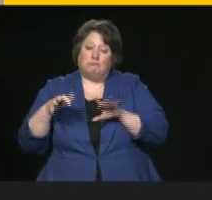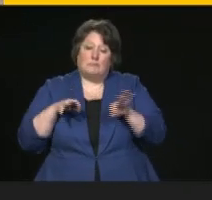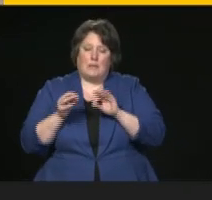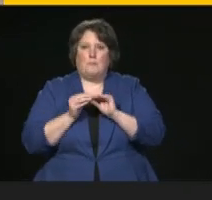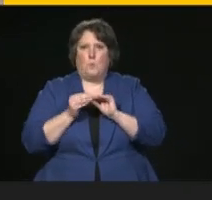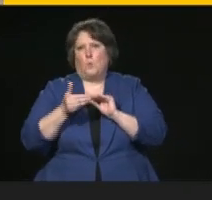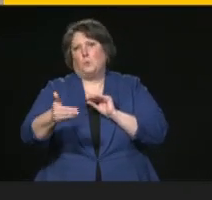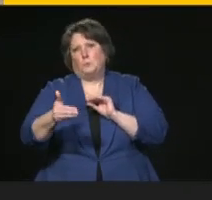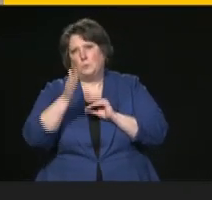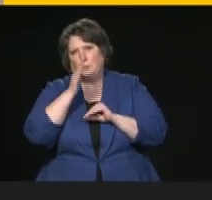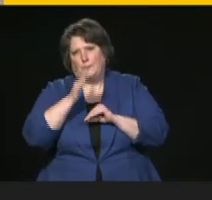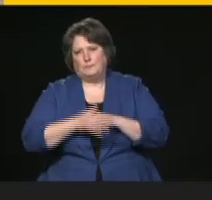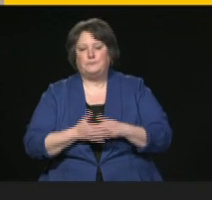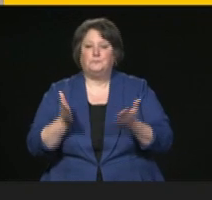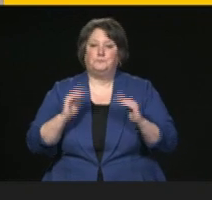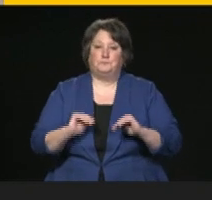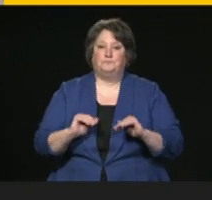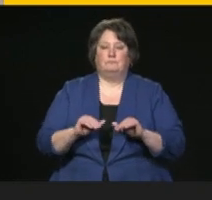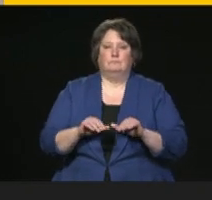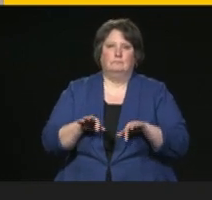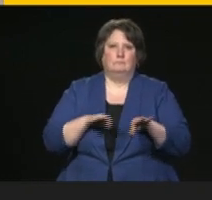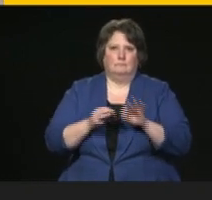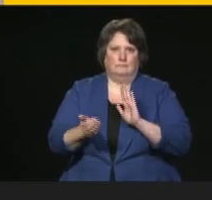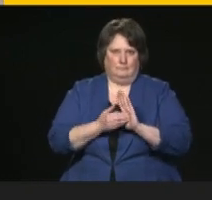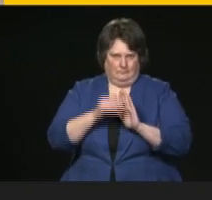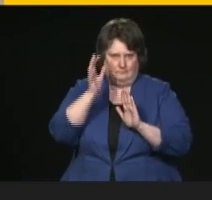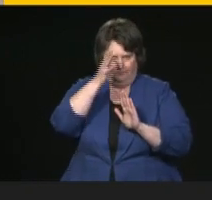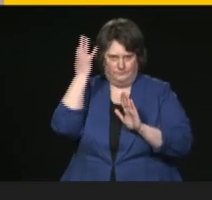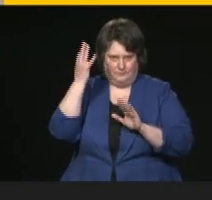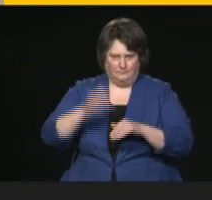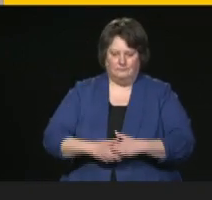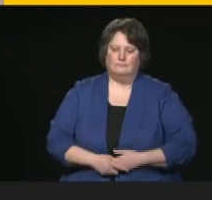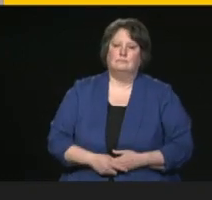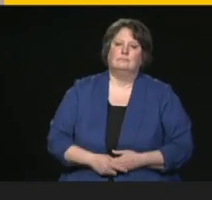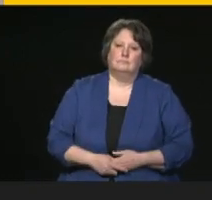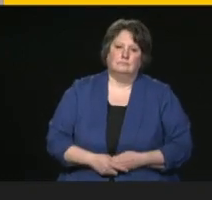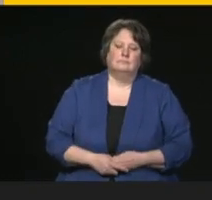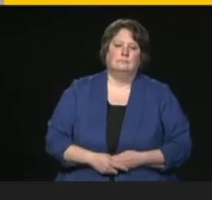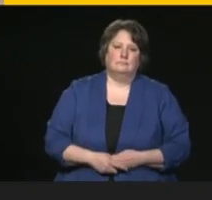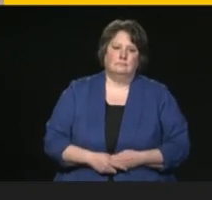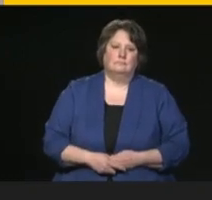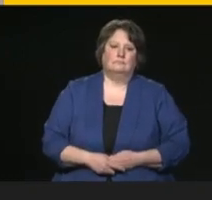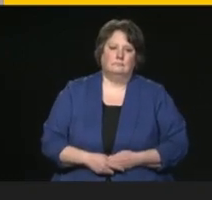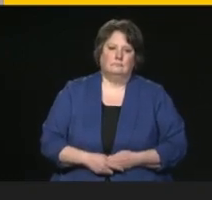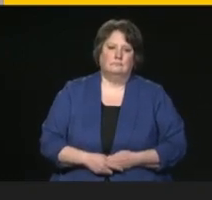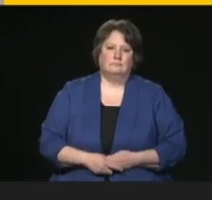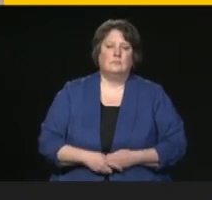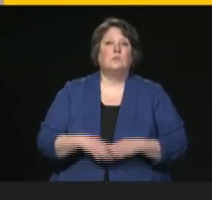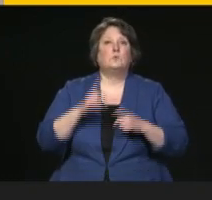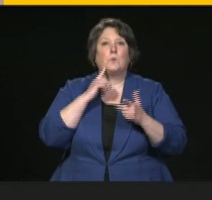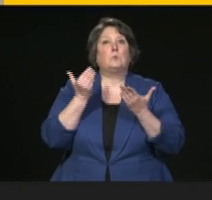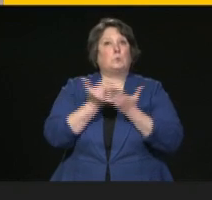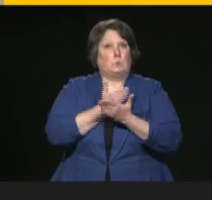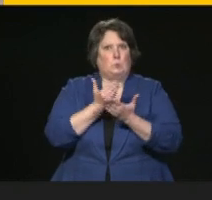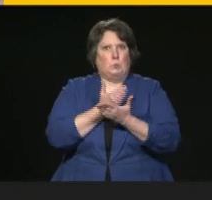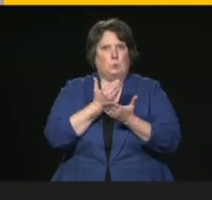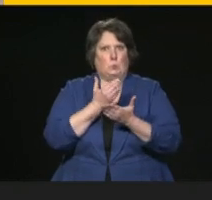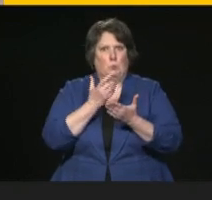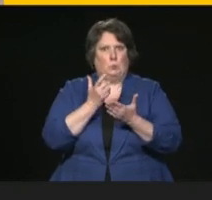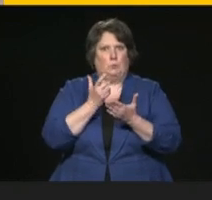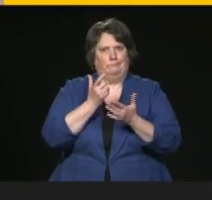The federal government also announced a new emergency account for Canadian businesses to offer small